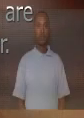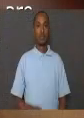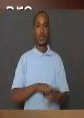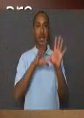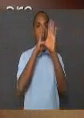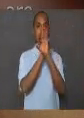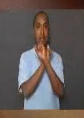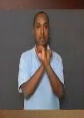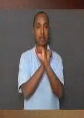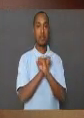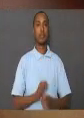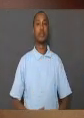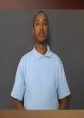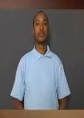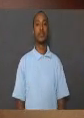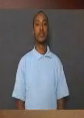Time's up.